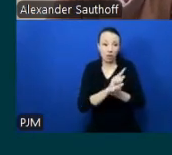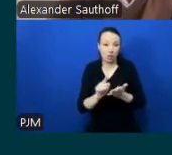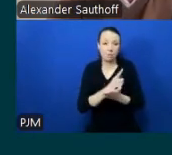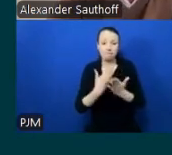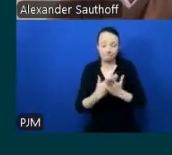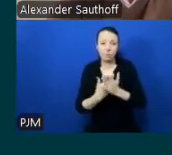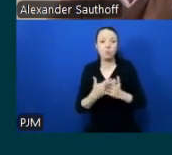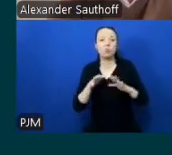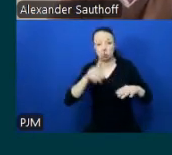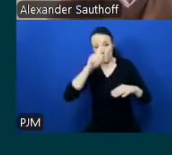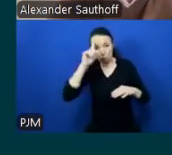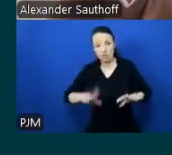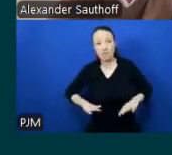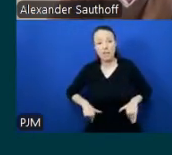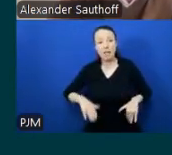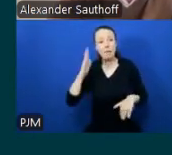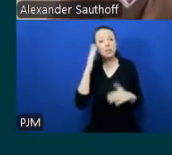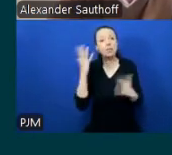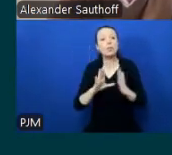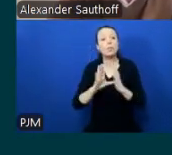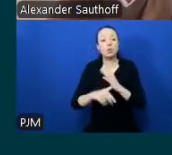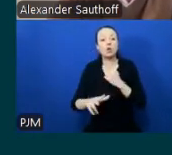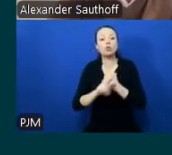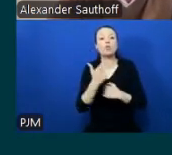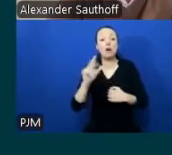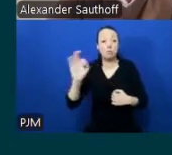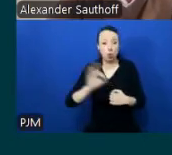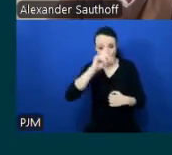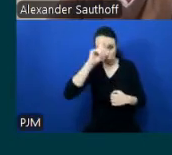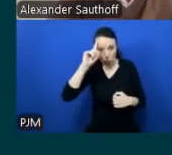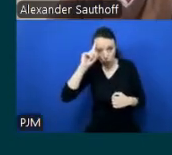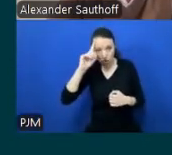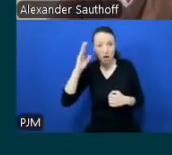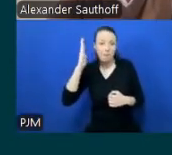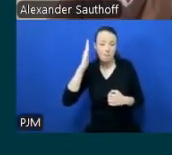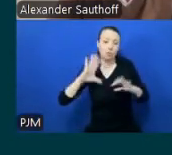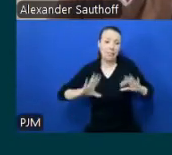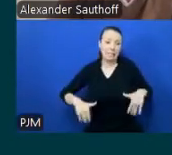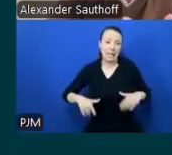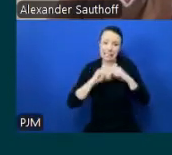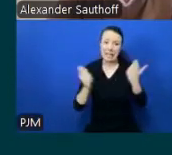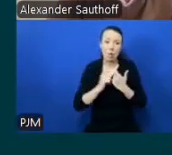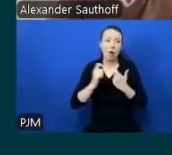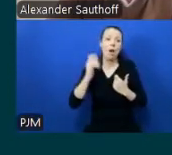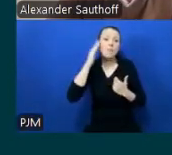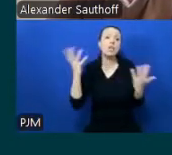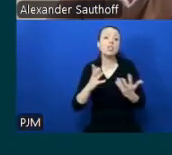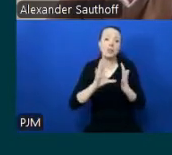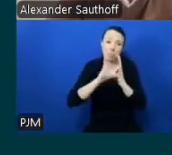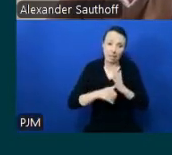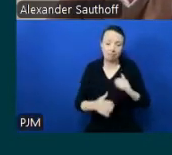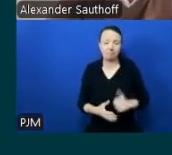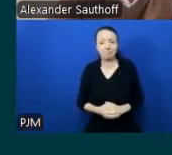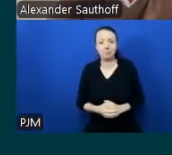example, 82% of the population is urban. And similar trends can be seen